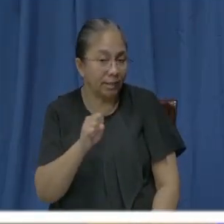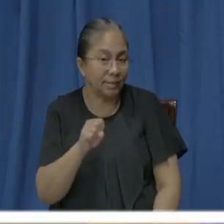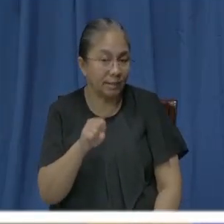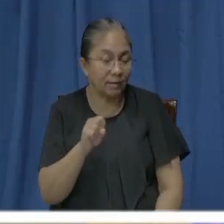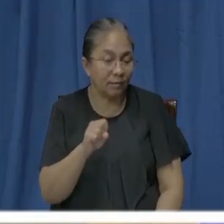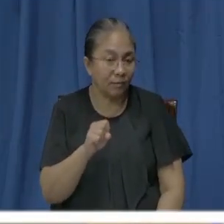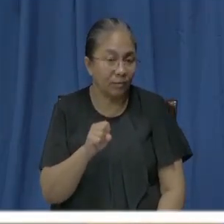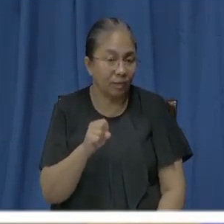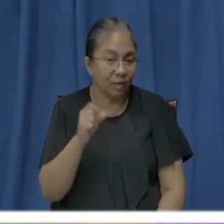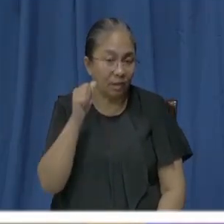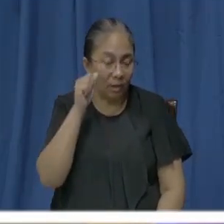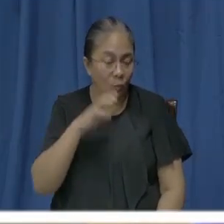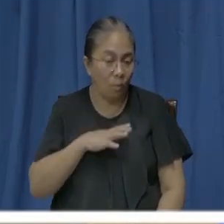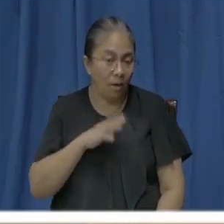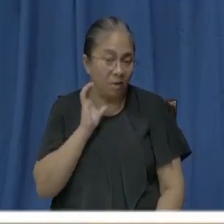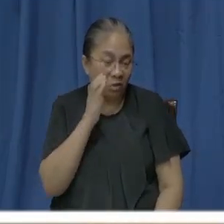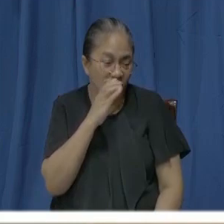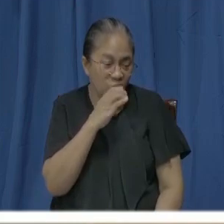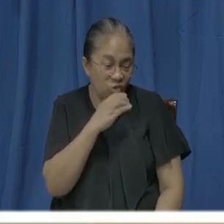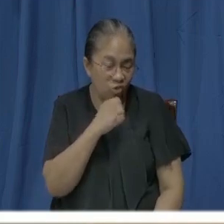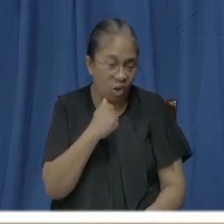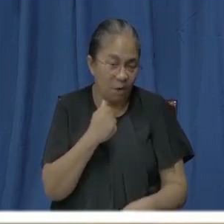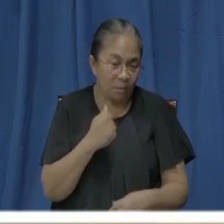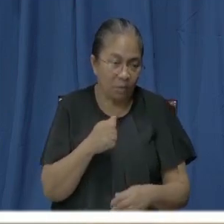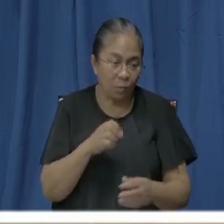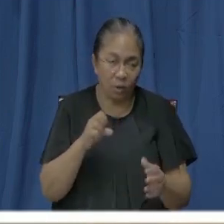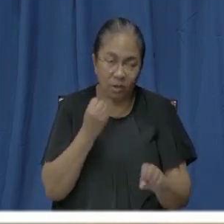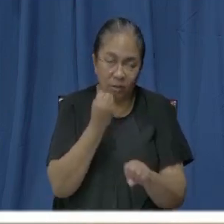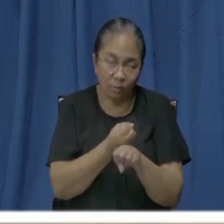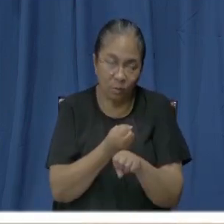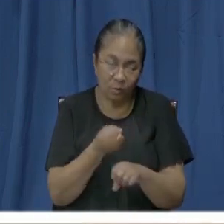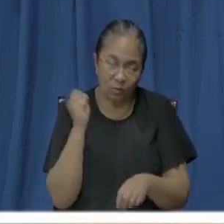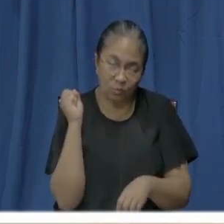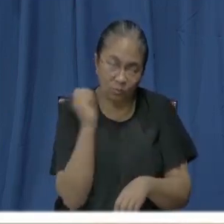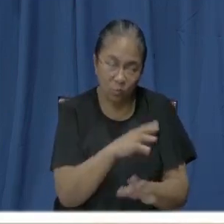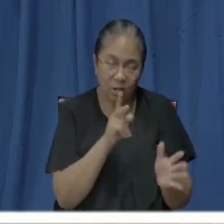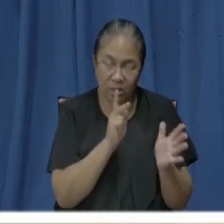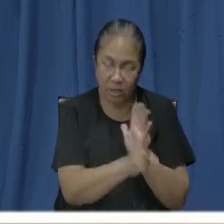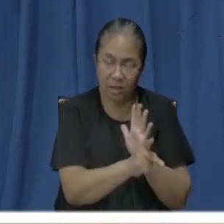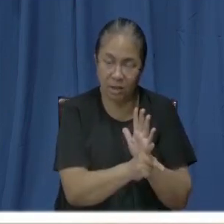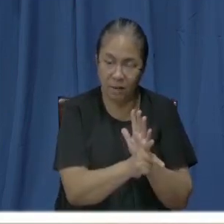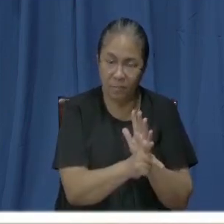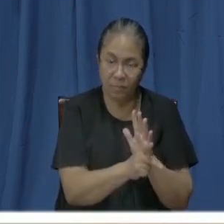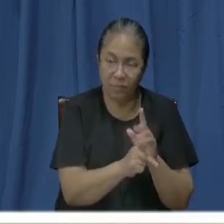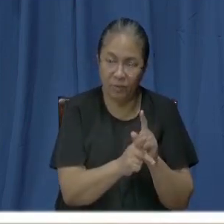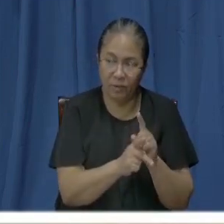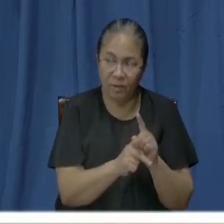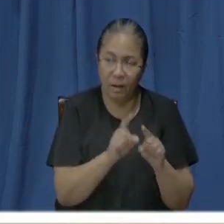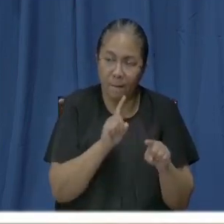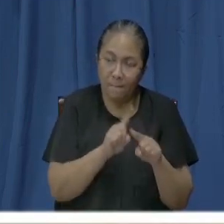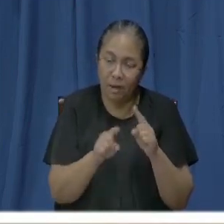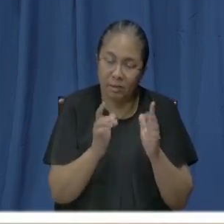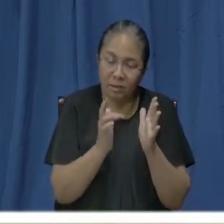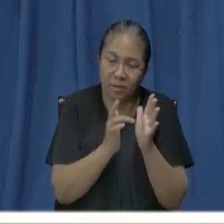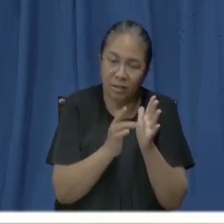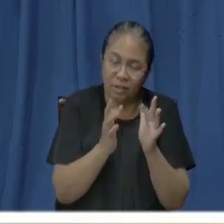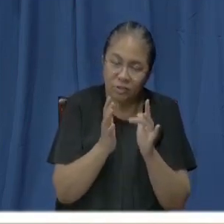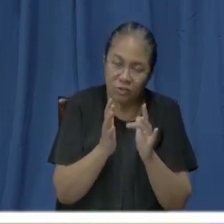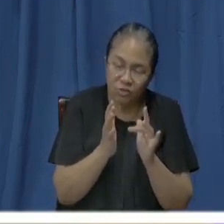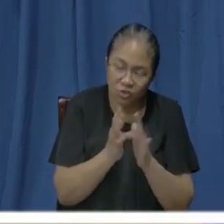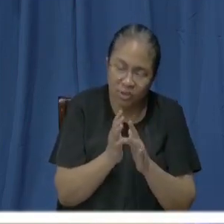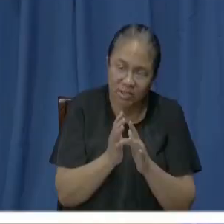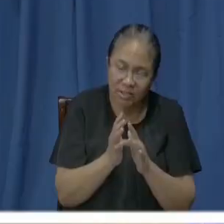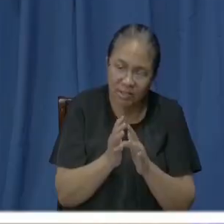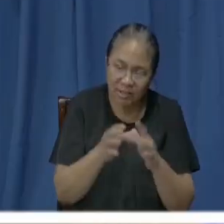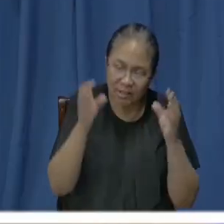woman shamed, completely stoned to death. And whatever he does, he gets the message